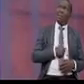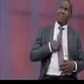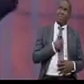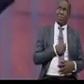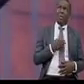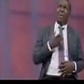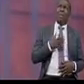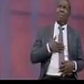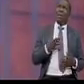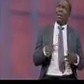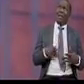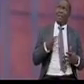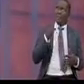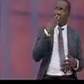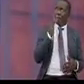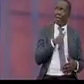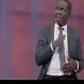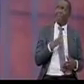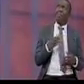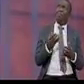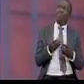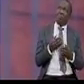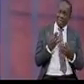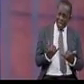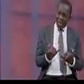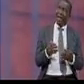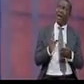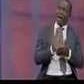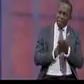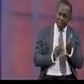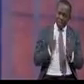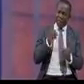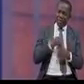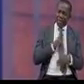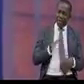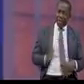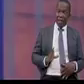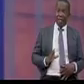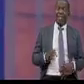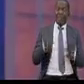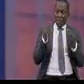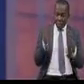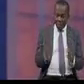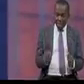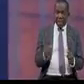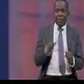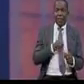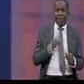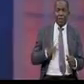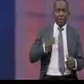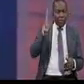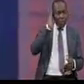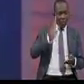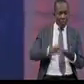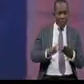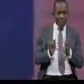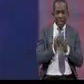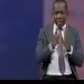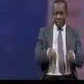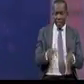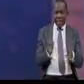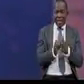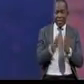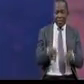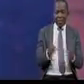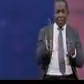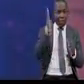but now I believe in Christ, immediately he'll be saved. Well, the people that are saying, I'm a good man,